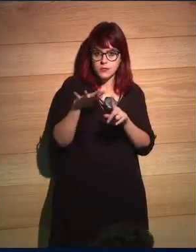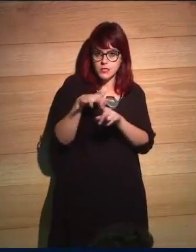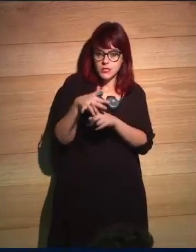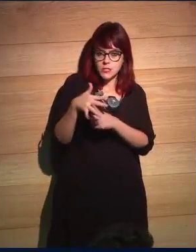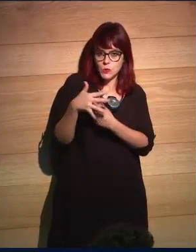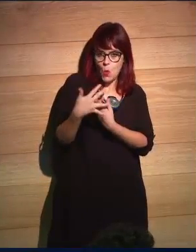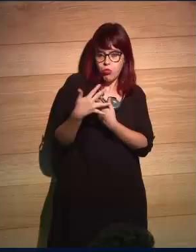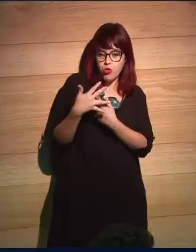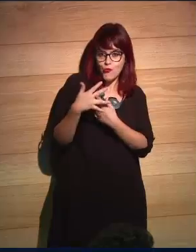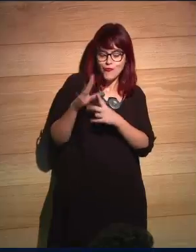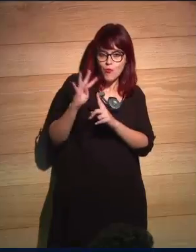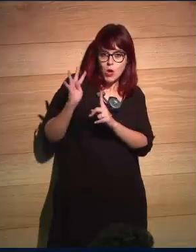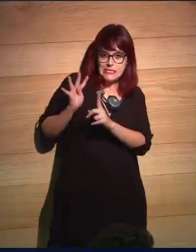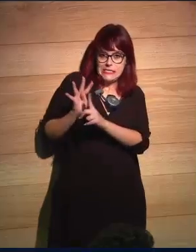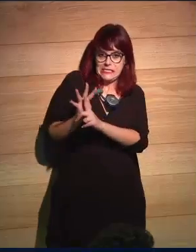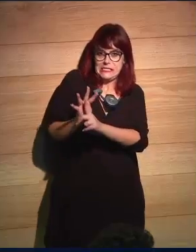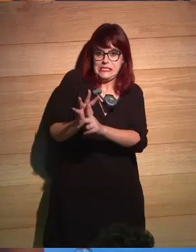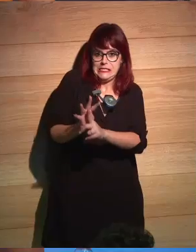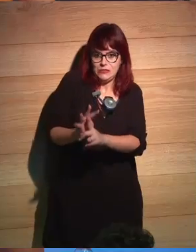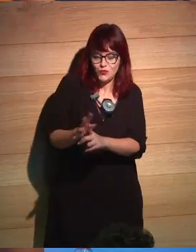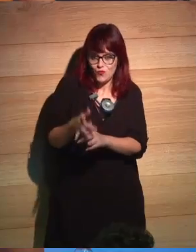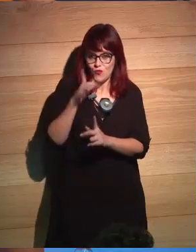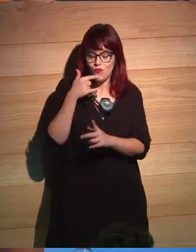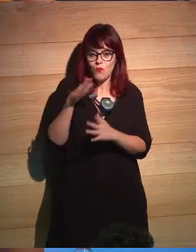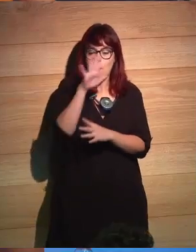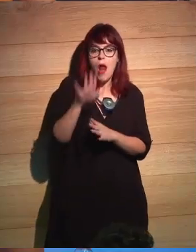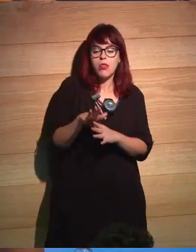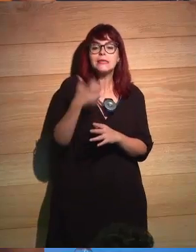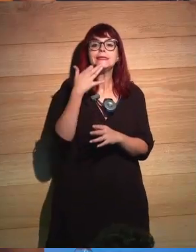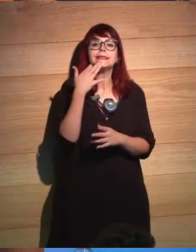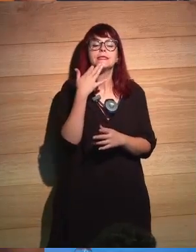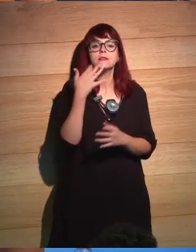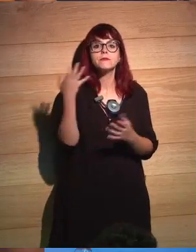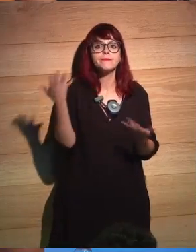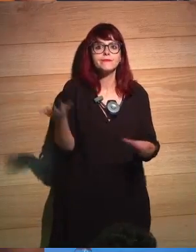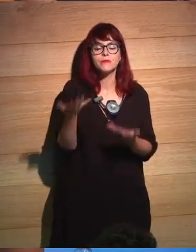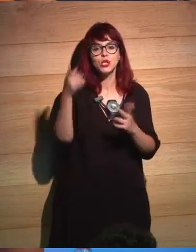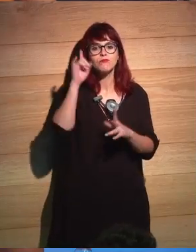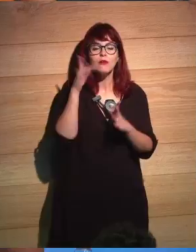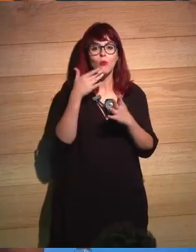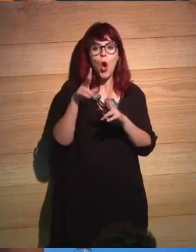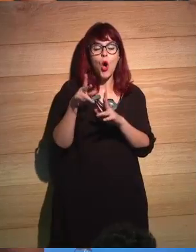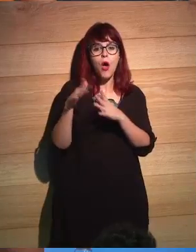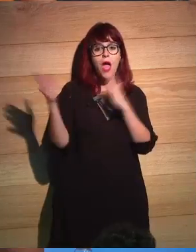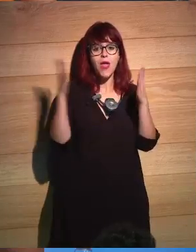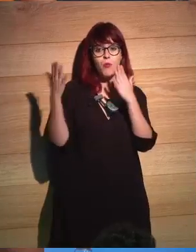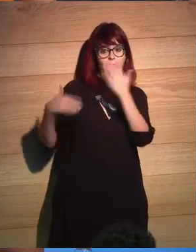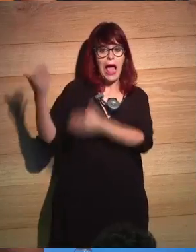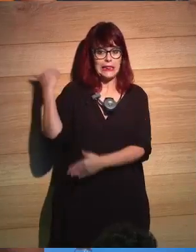of compression shirt that it doesn't really allow us to write about other